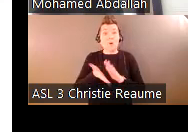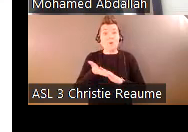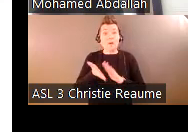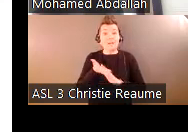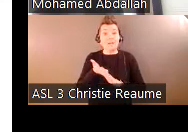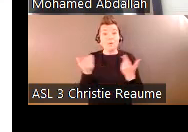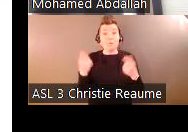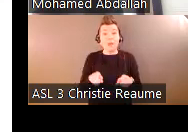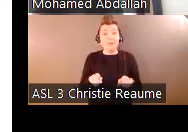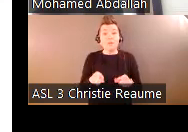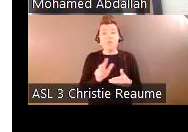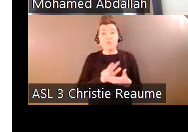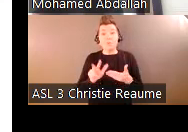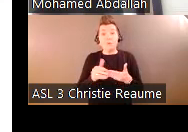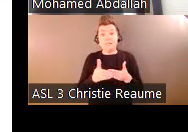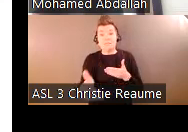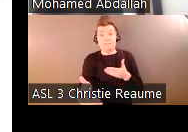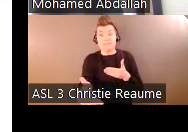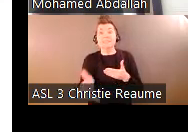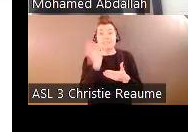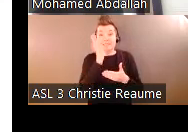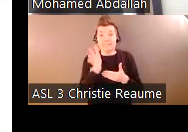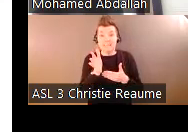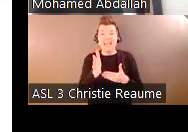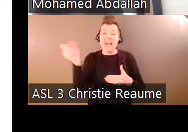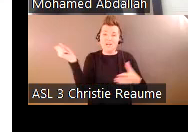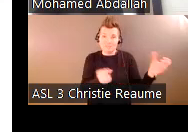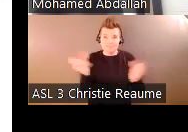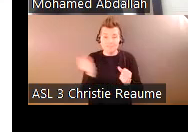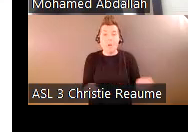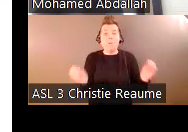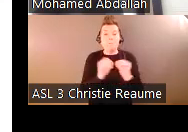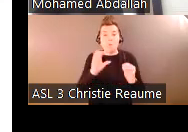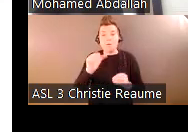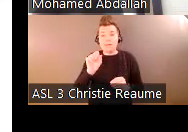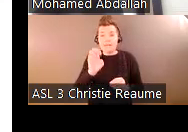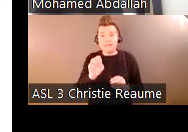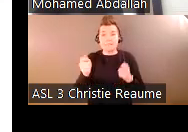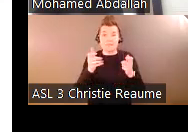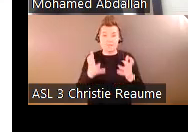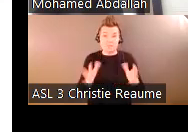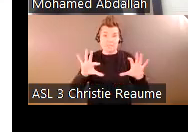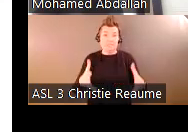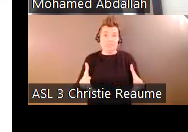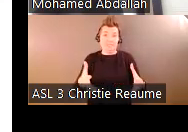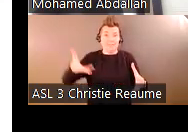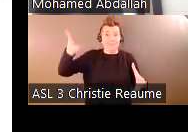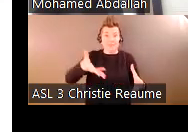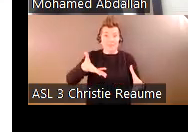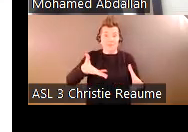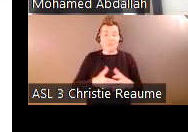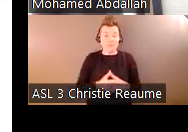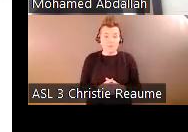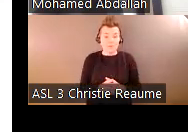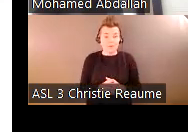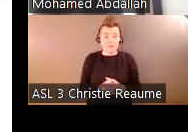and we'll have more intensive case managers management on site. We usually have